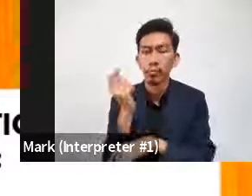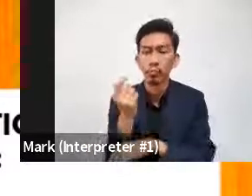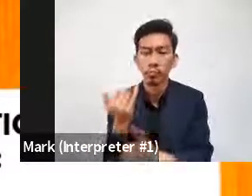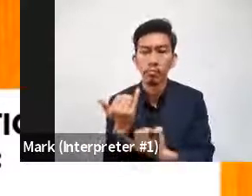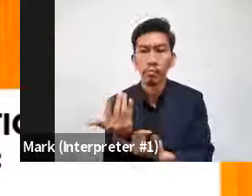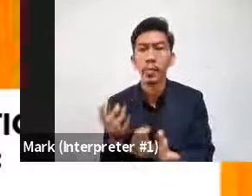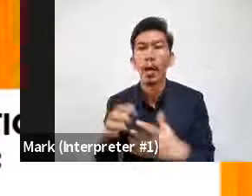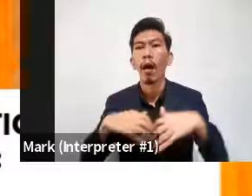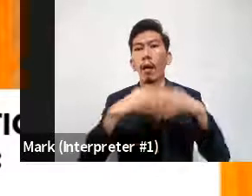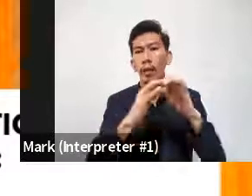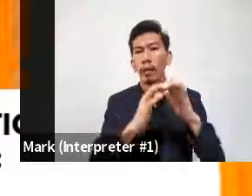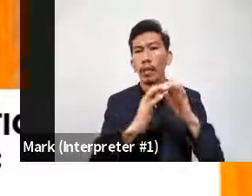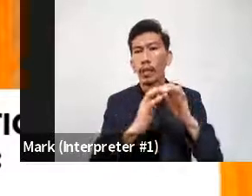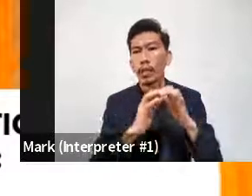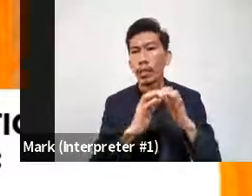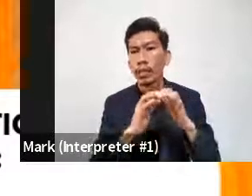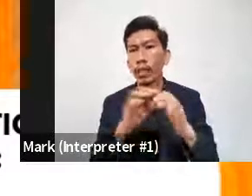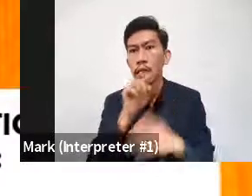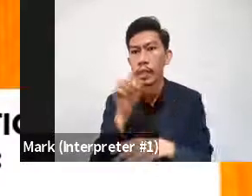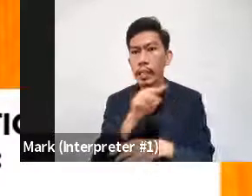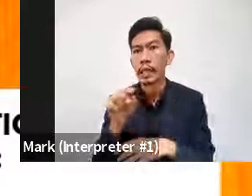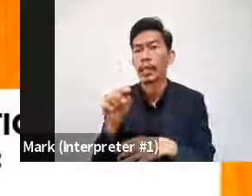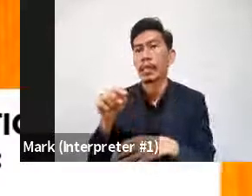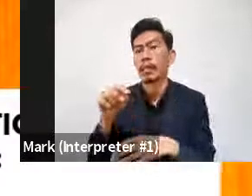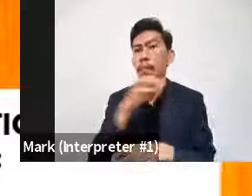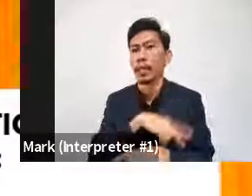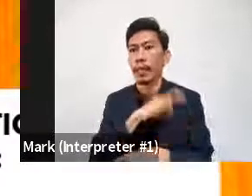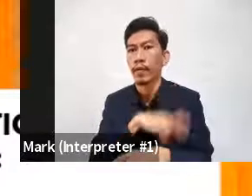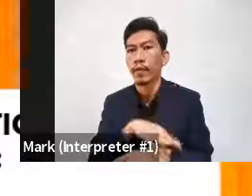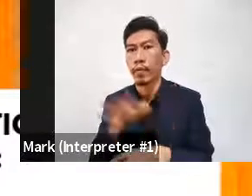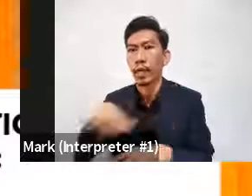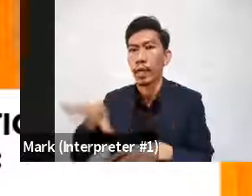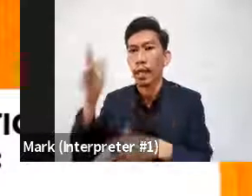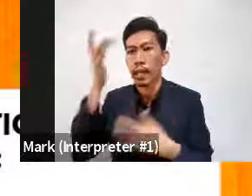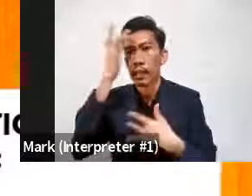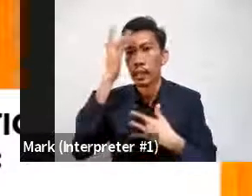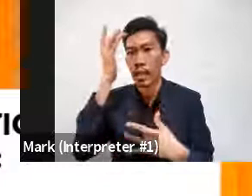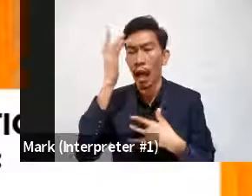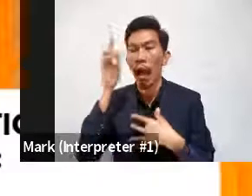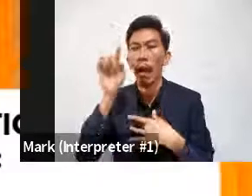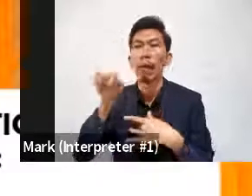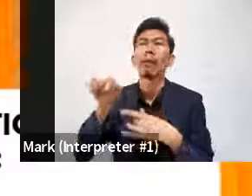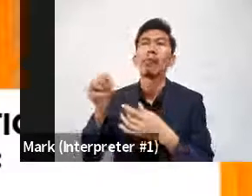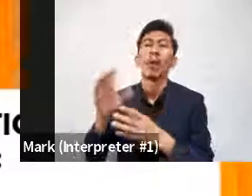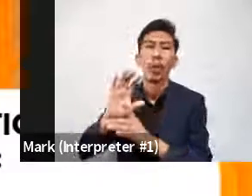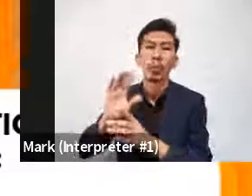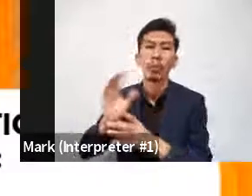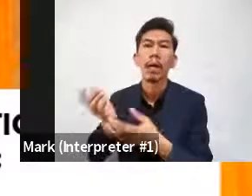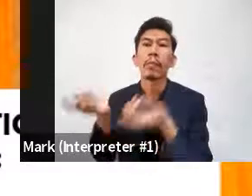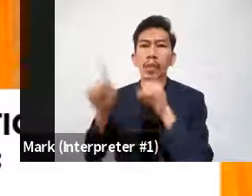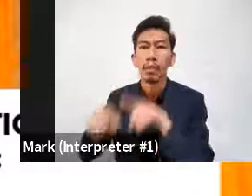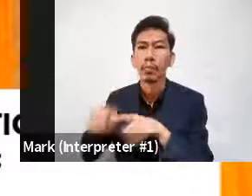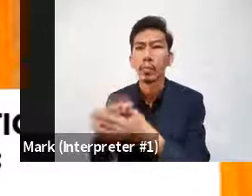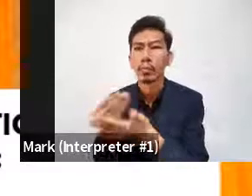Creation of the SAFE package for illnesses that are likely to lead to financial catastrophe. At the time of the